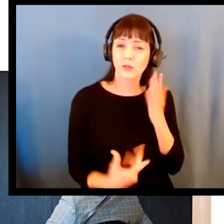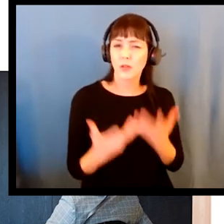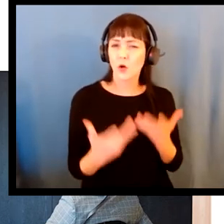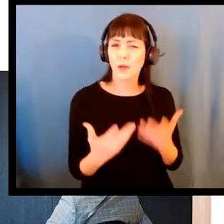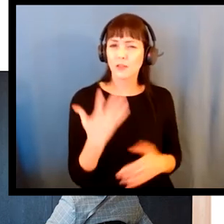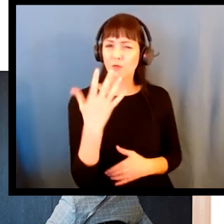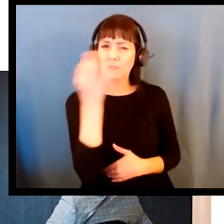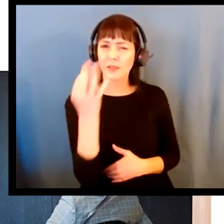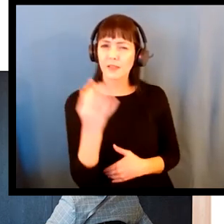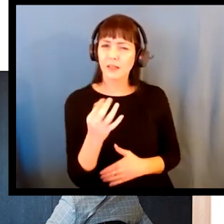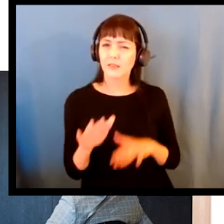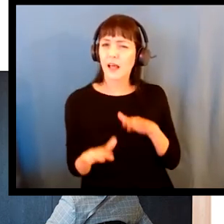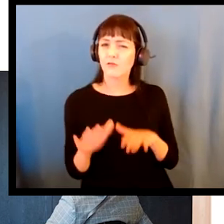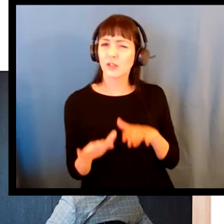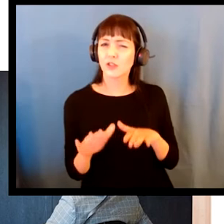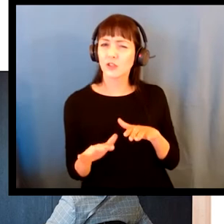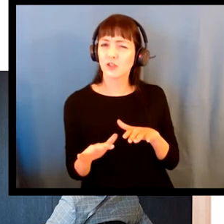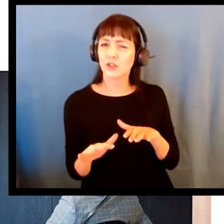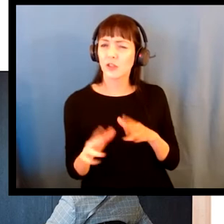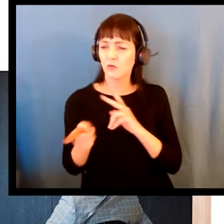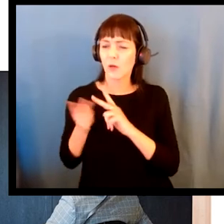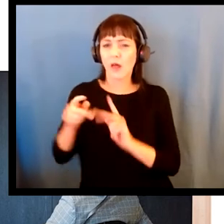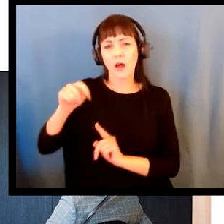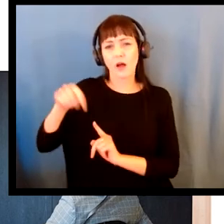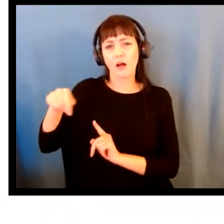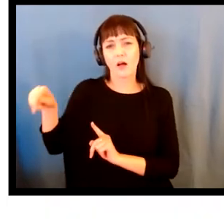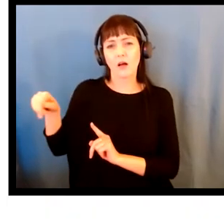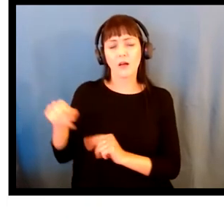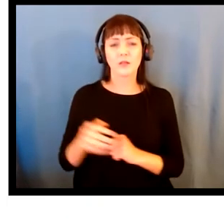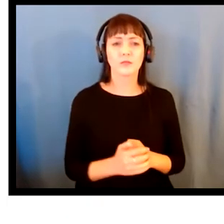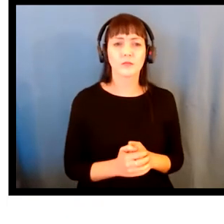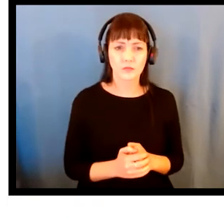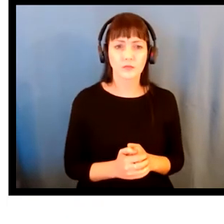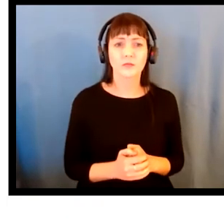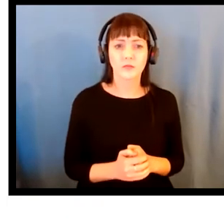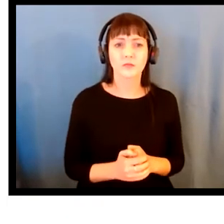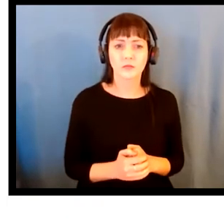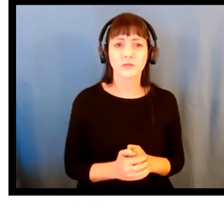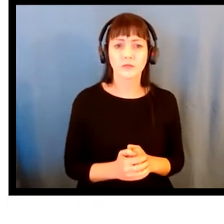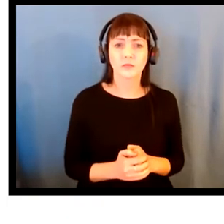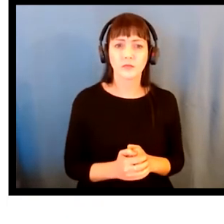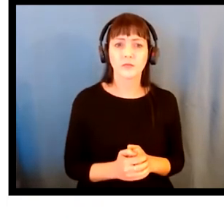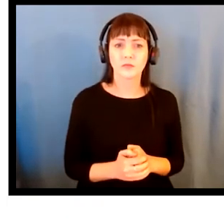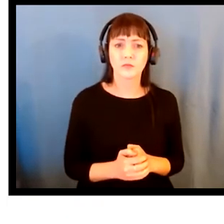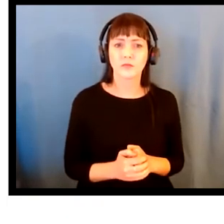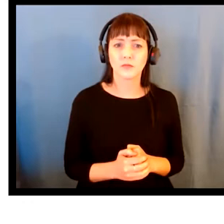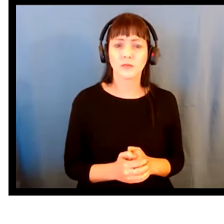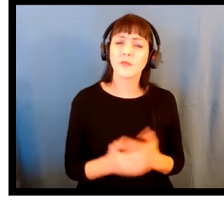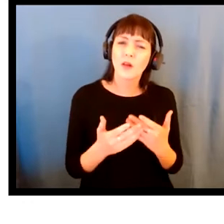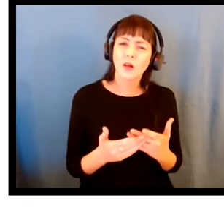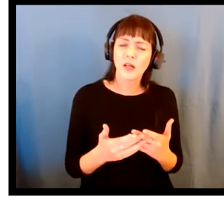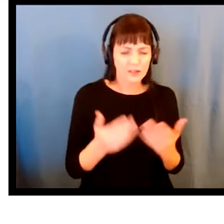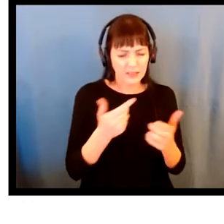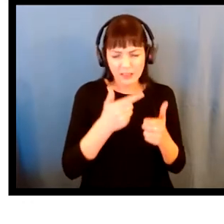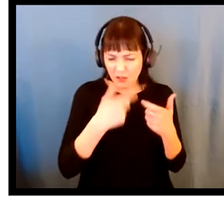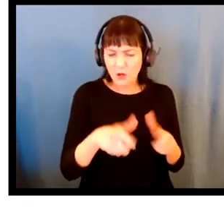with 5% average amongst benchmarked institutions. In the context of many disabled people's frustrations with the